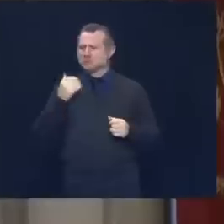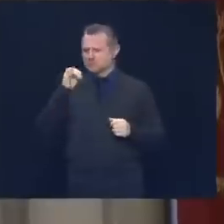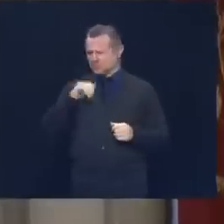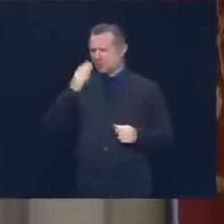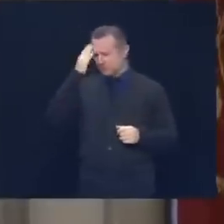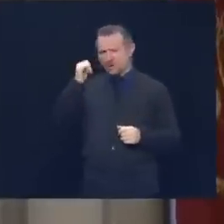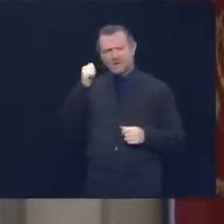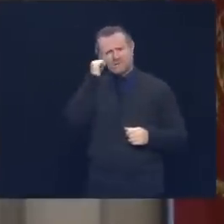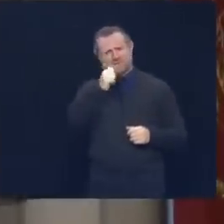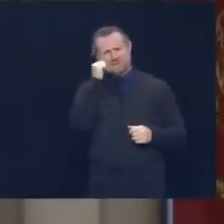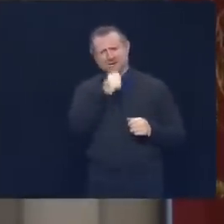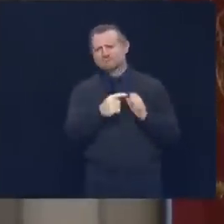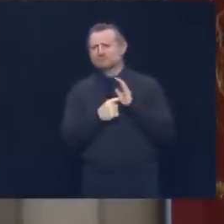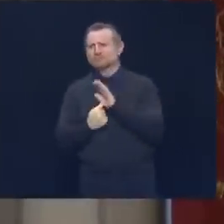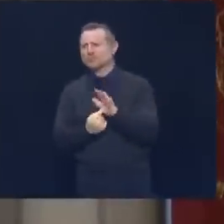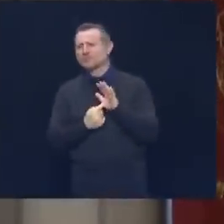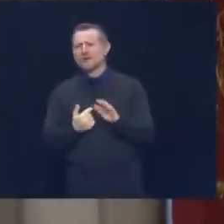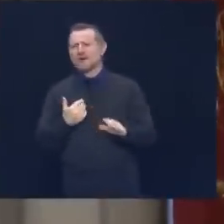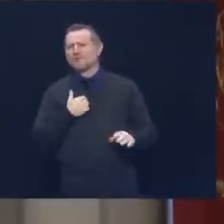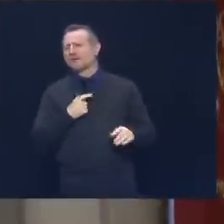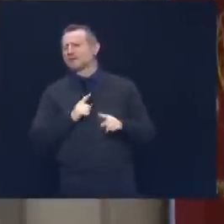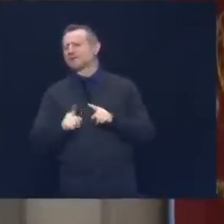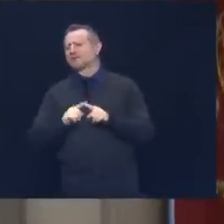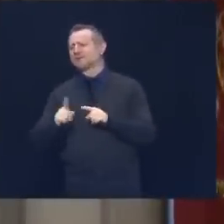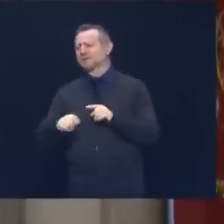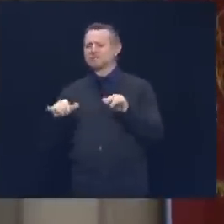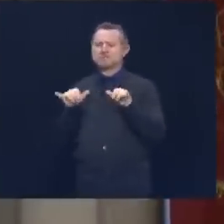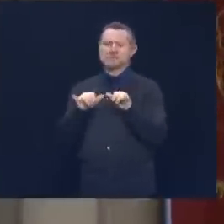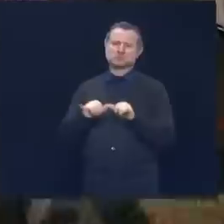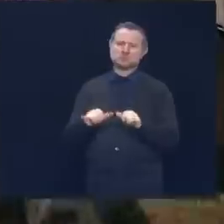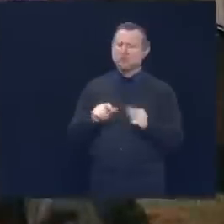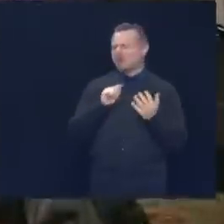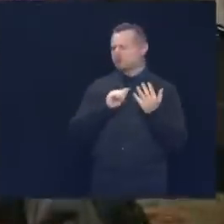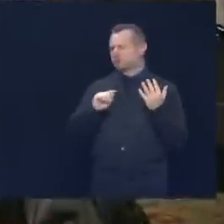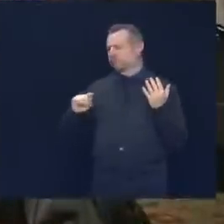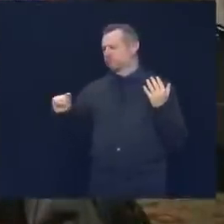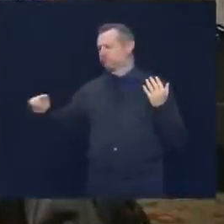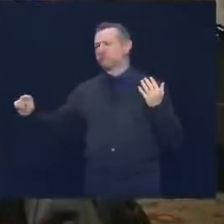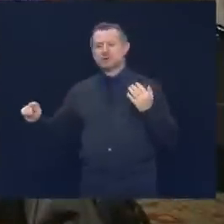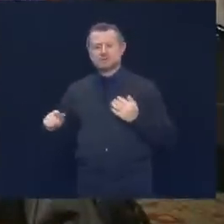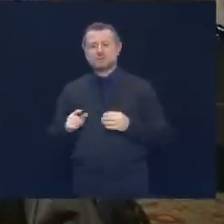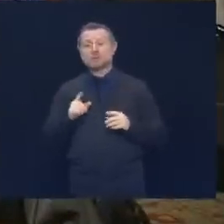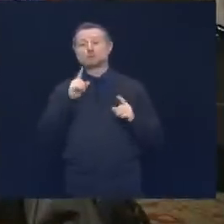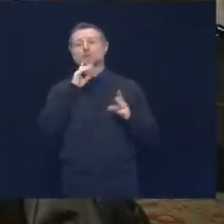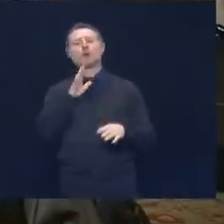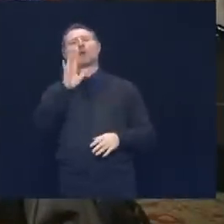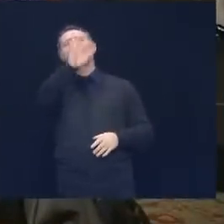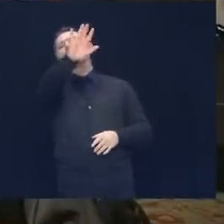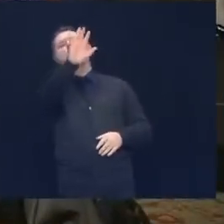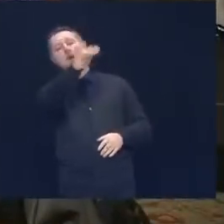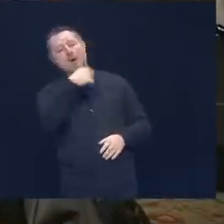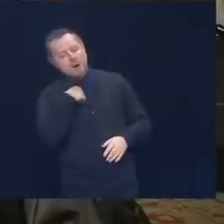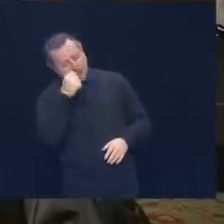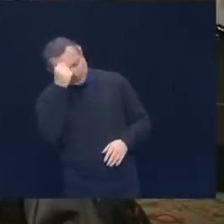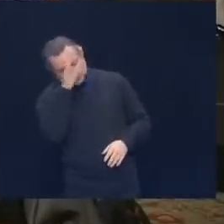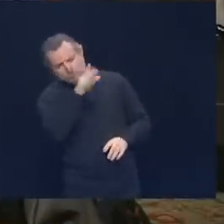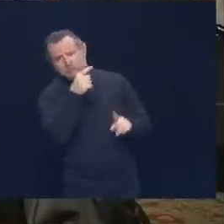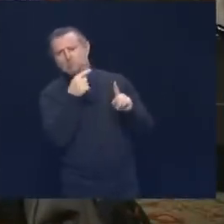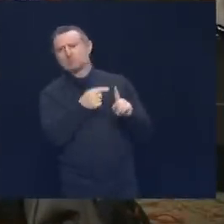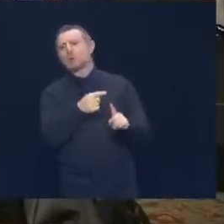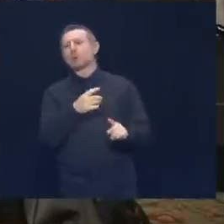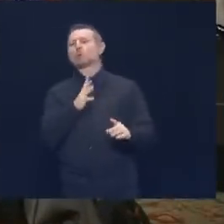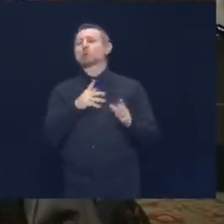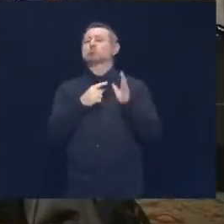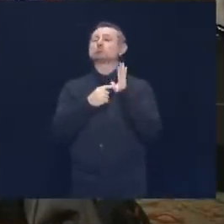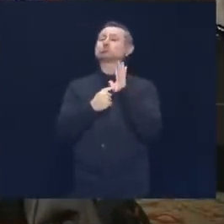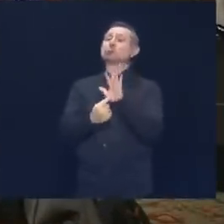present numerous metrics, as the governor said, hospitalizations. Positivity, though, I get your point, but will you start presenting case per, you know?